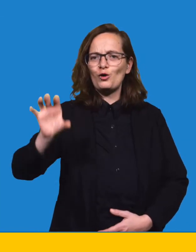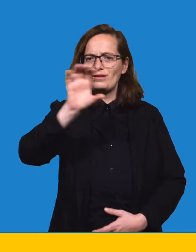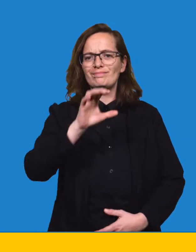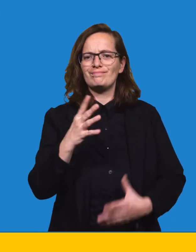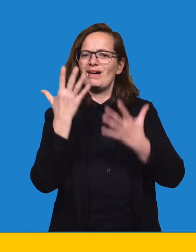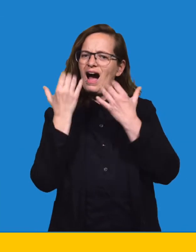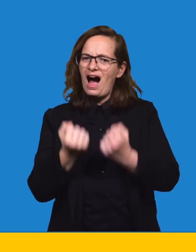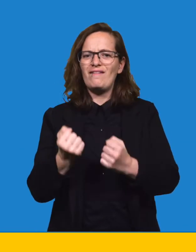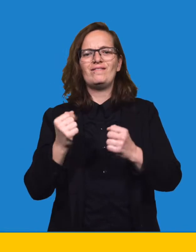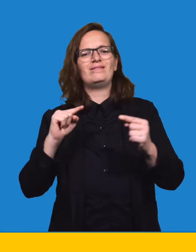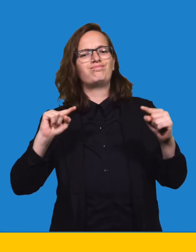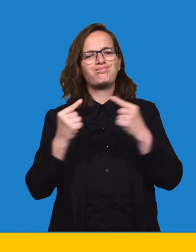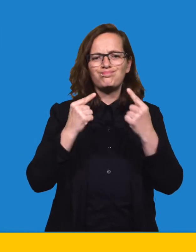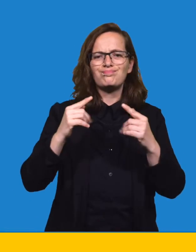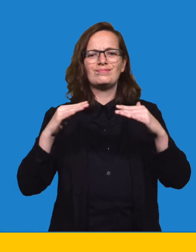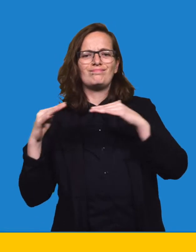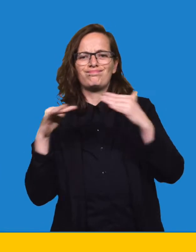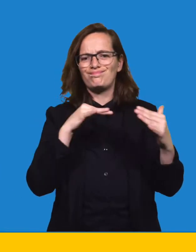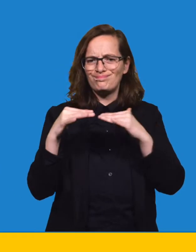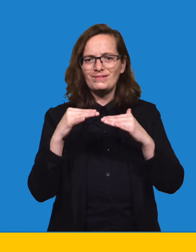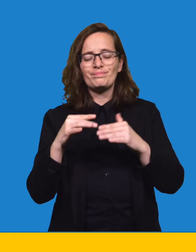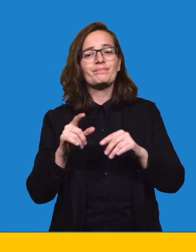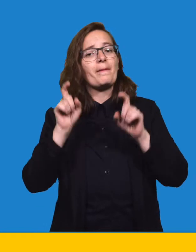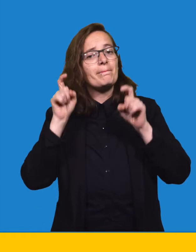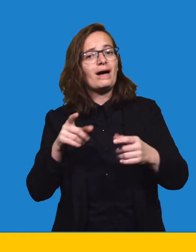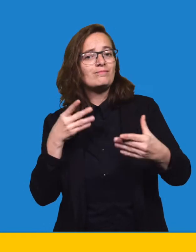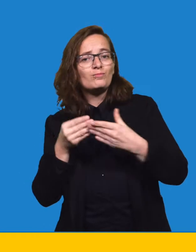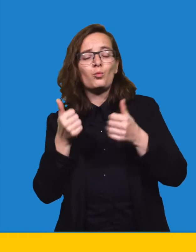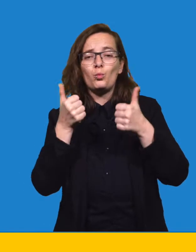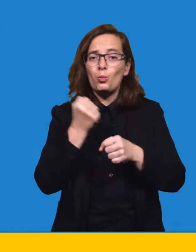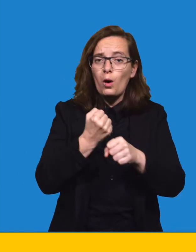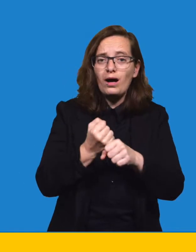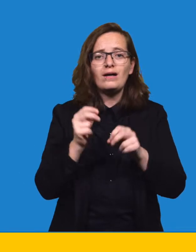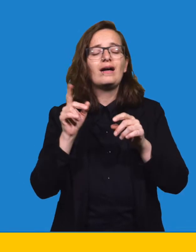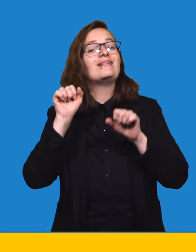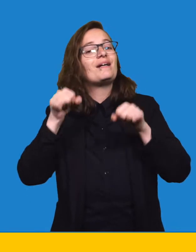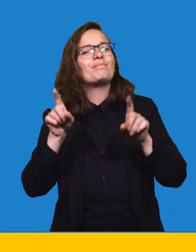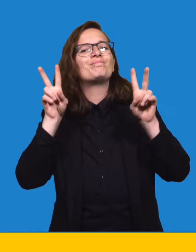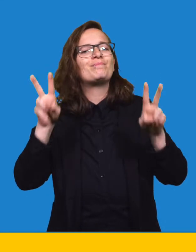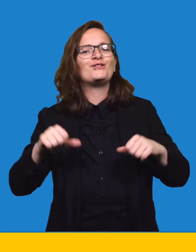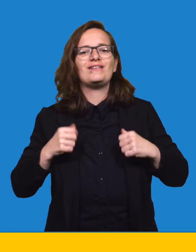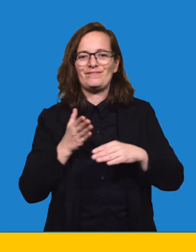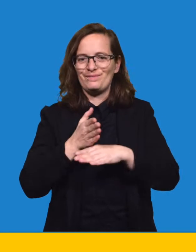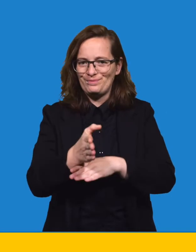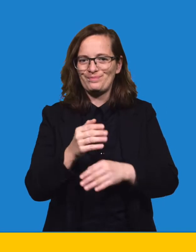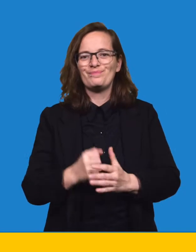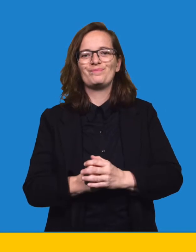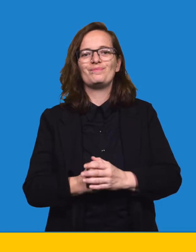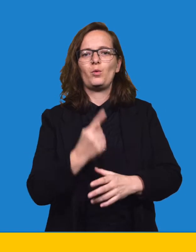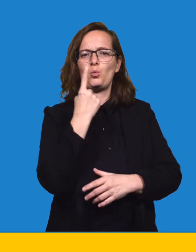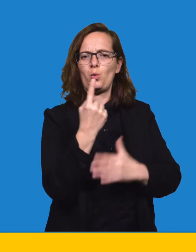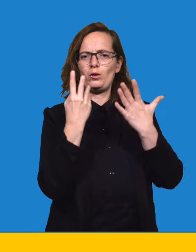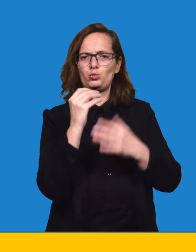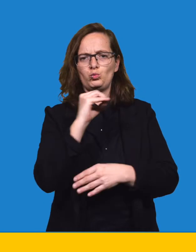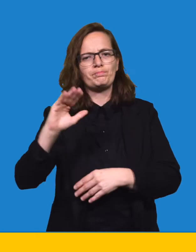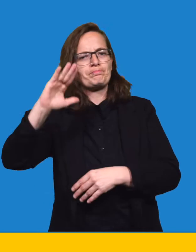In a continent that is made up of a collection of neighbouring countries, there has always been conflict and struggle, but also a need for collaboration to